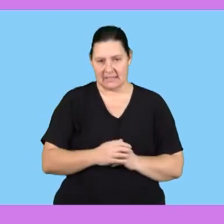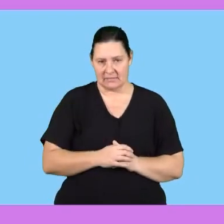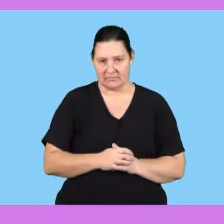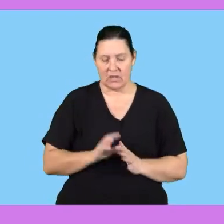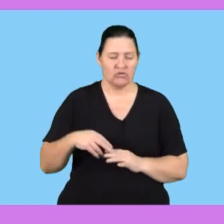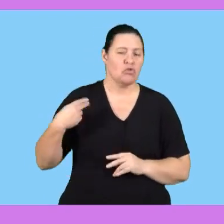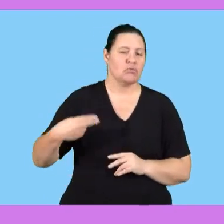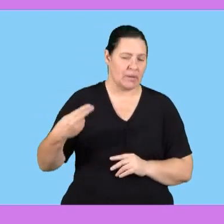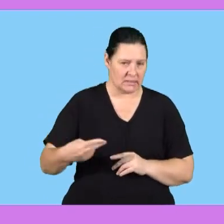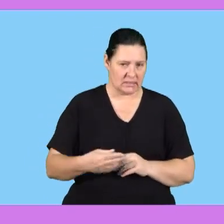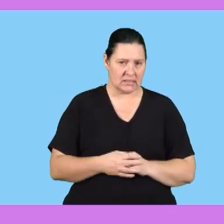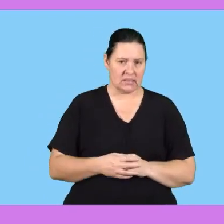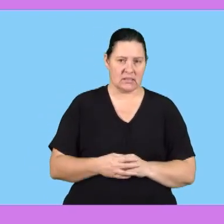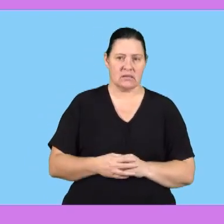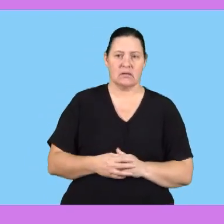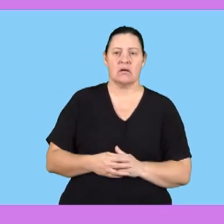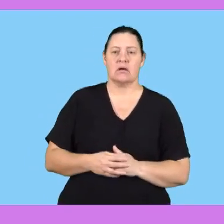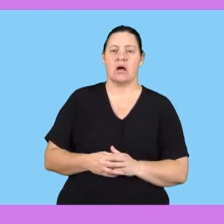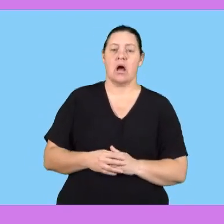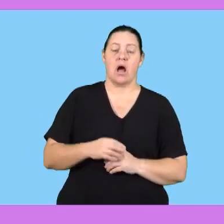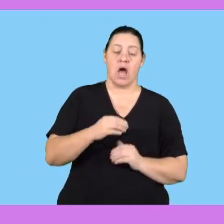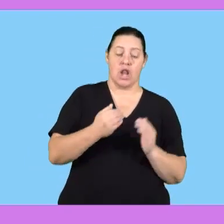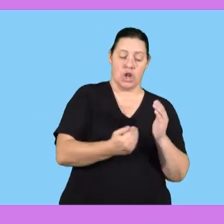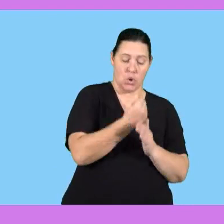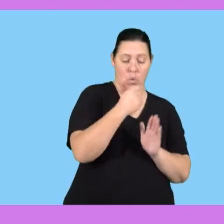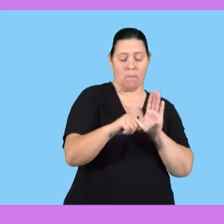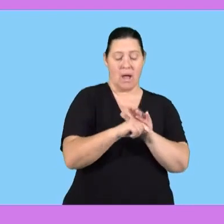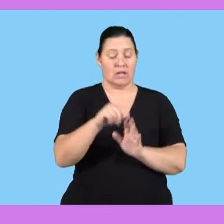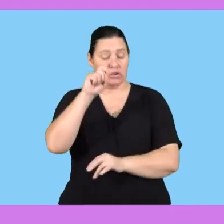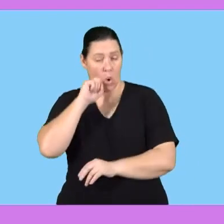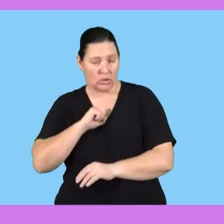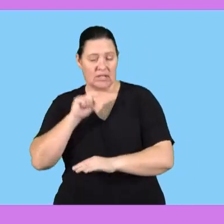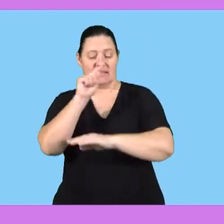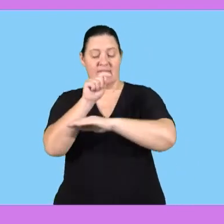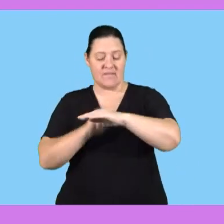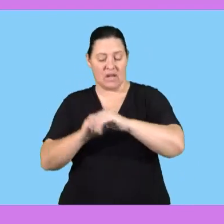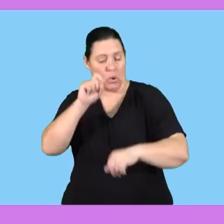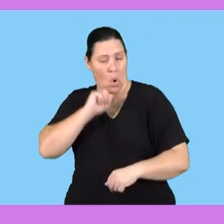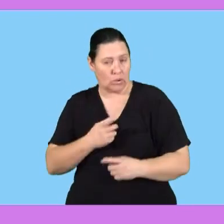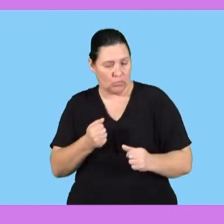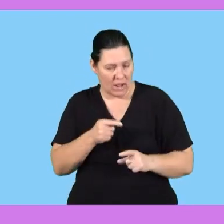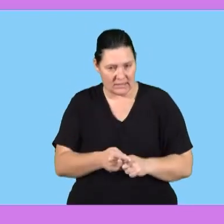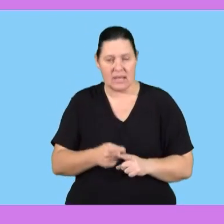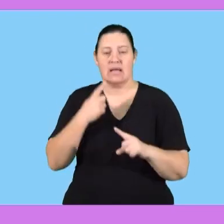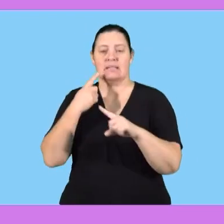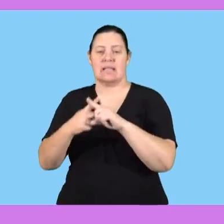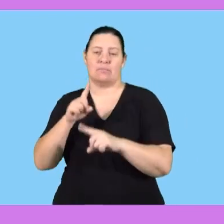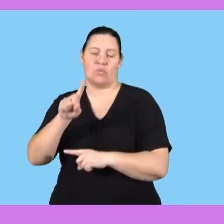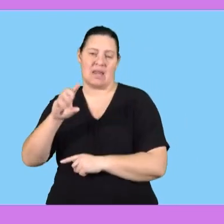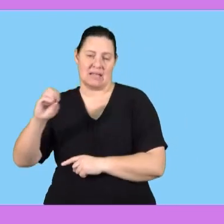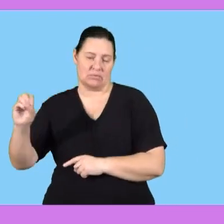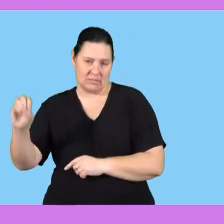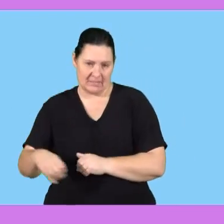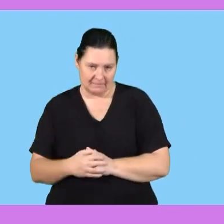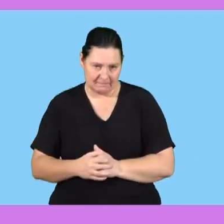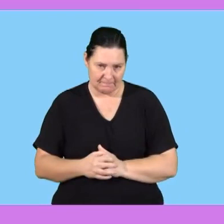5.69%. So just to repeat, old or new minus old divided by old, multiply by your 100%. Guys, I hope that